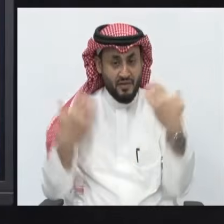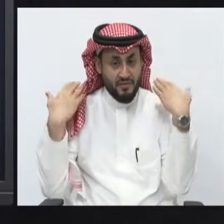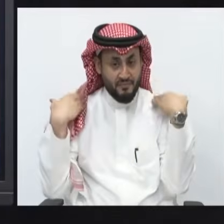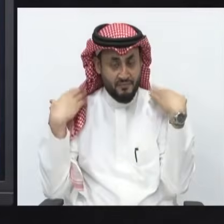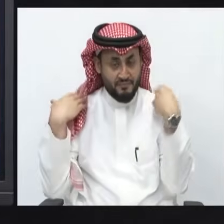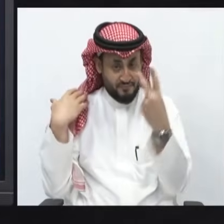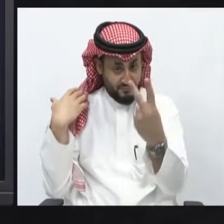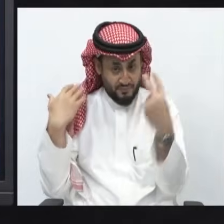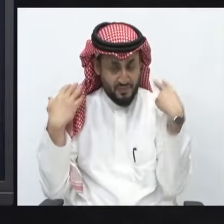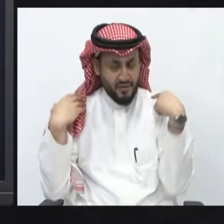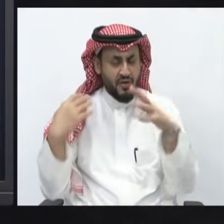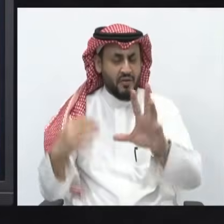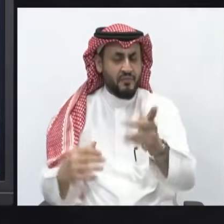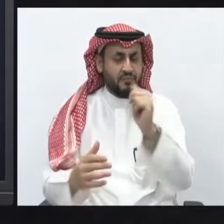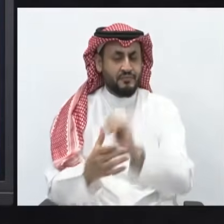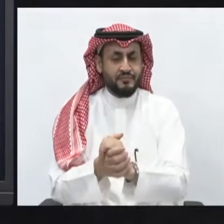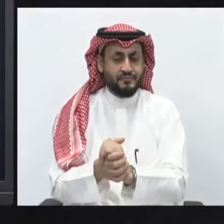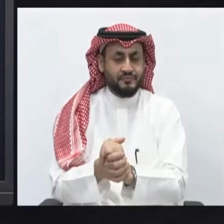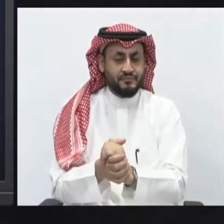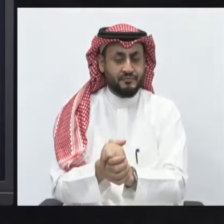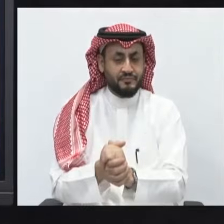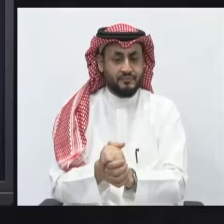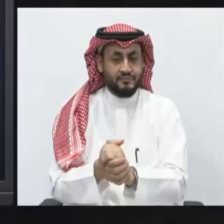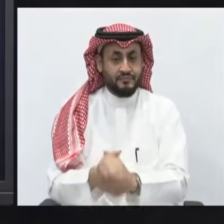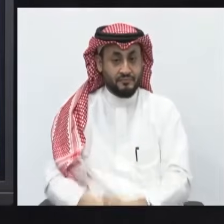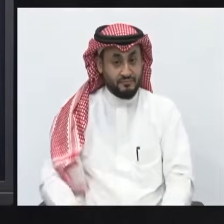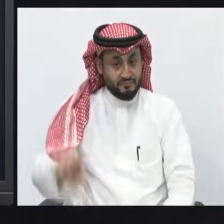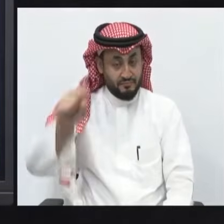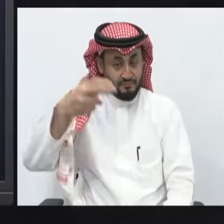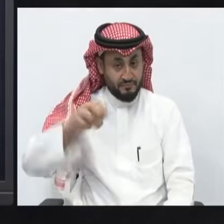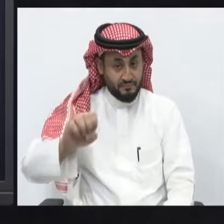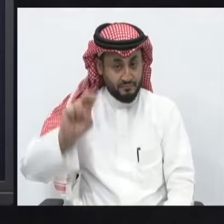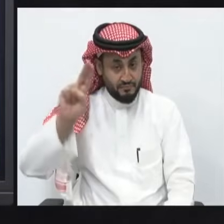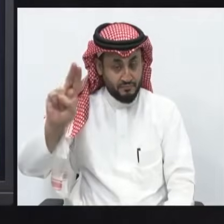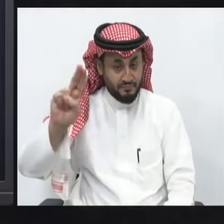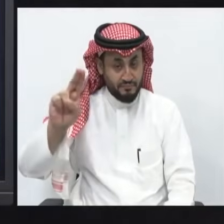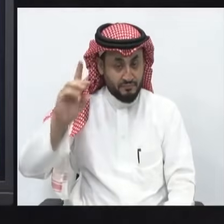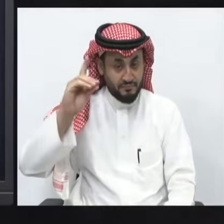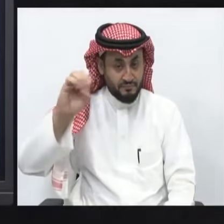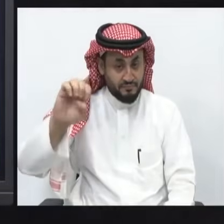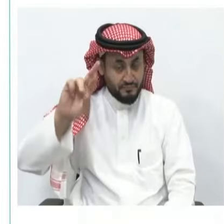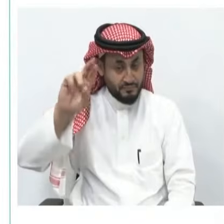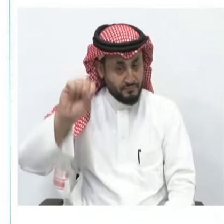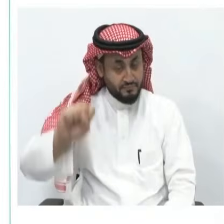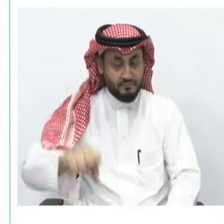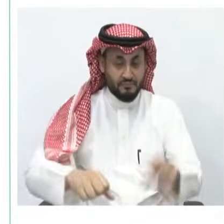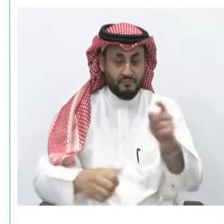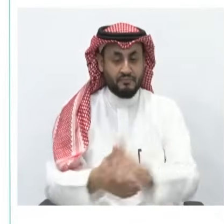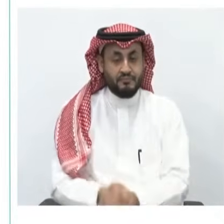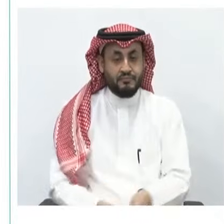about these? Yes, head and shoulders. Yes, that's right. Excellent. Yes,